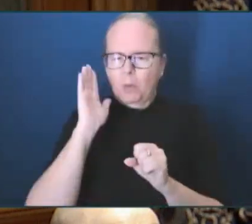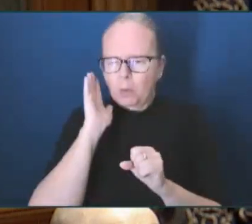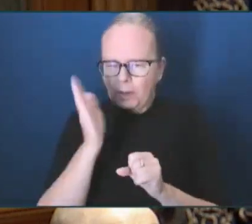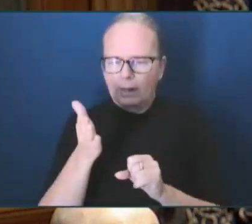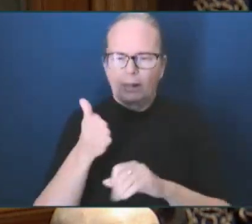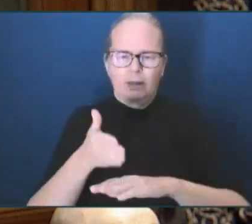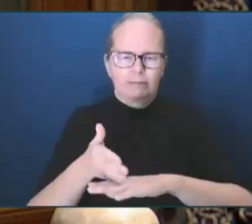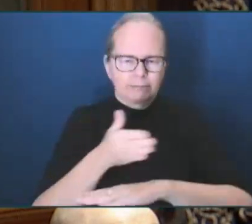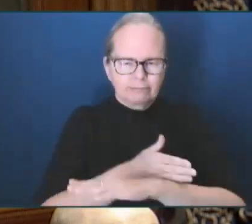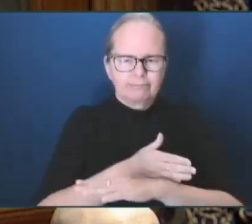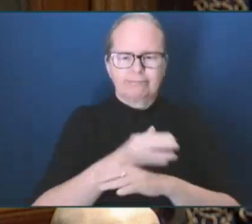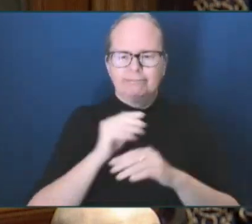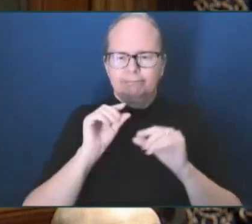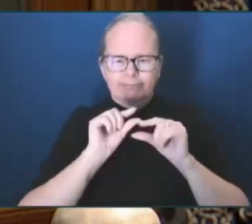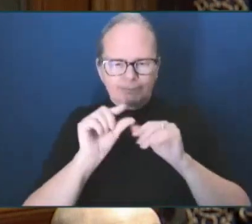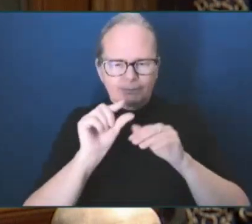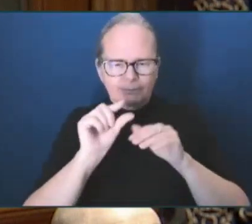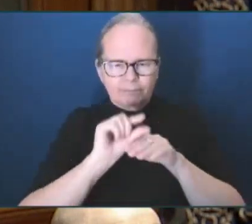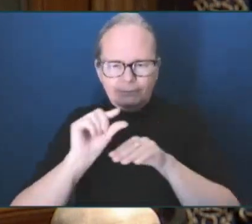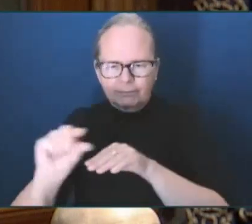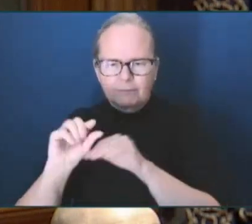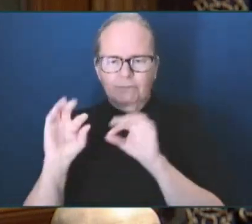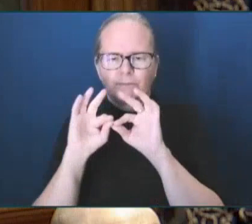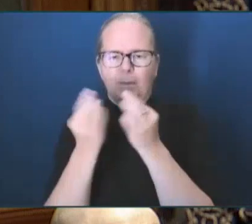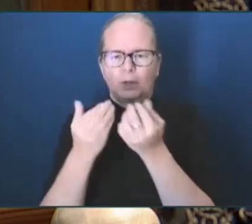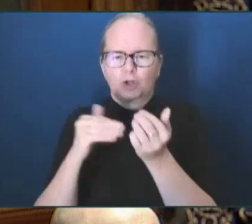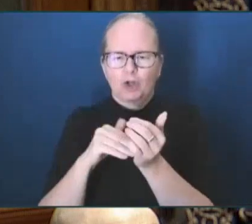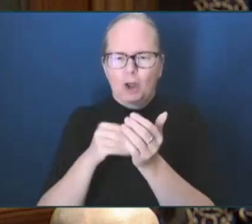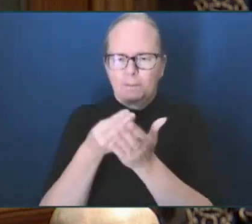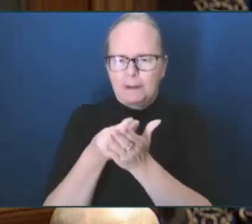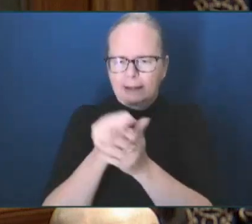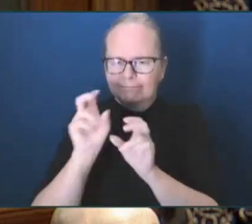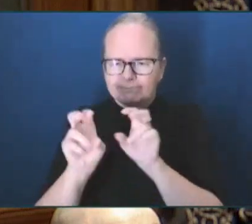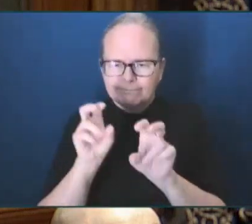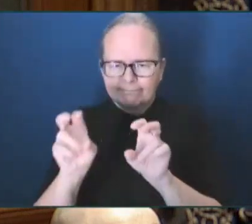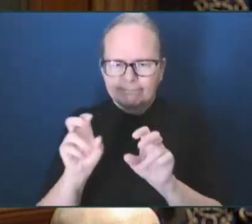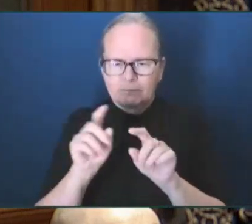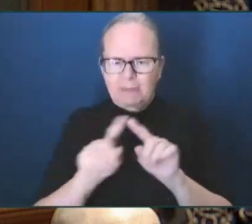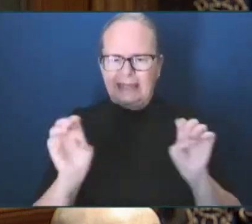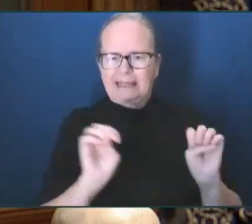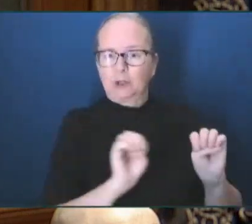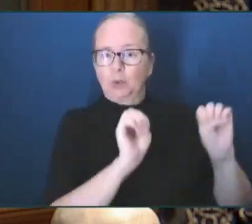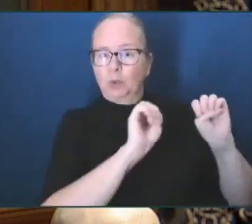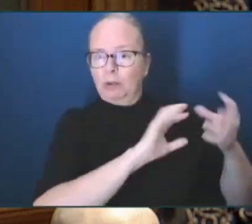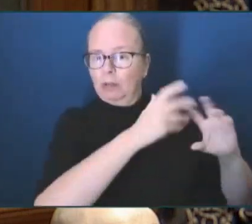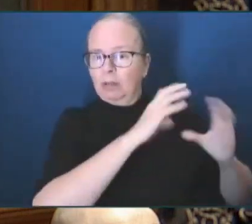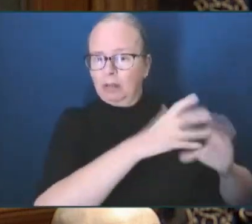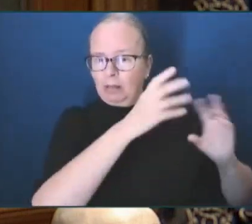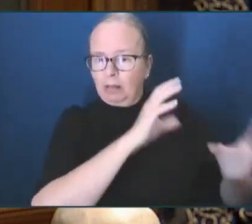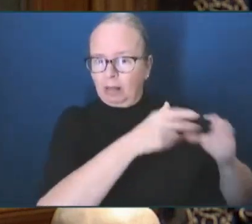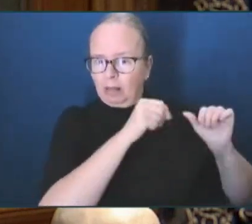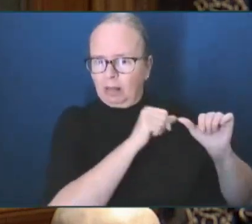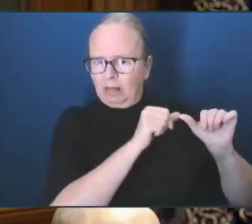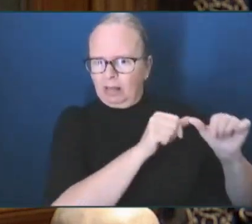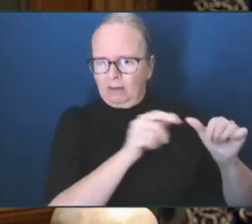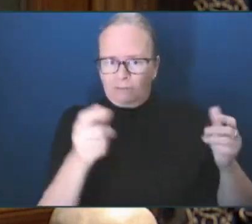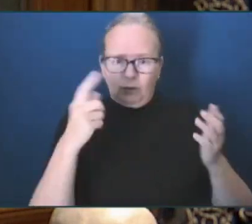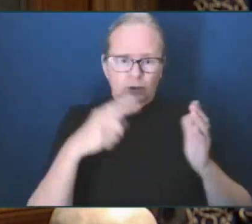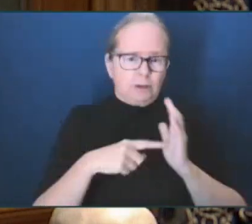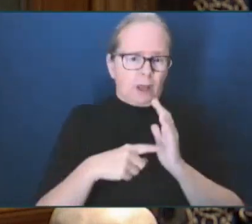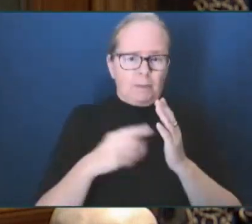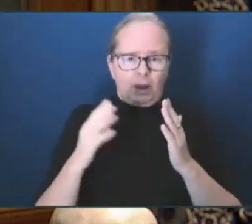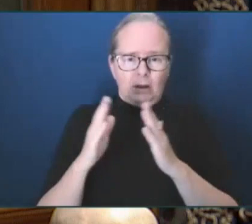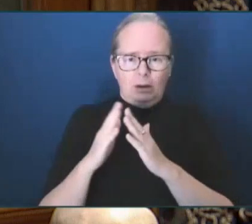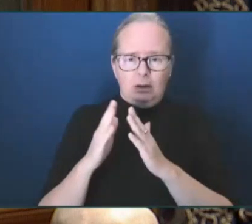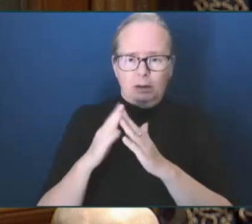continue. The ER in Port Hardy has had closures for months. A senior at Victoria General Hospital who recently